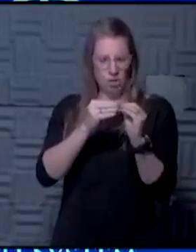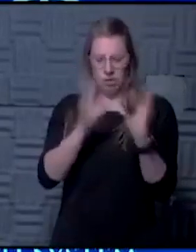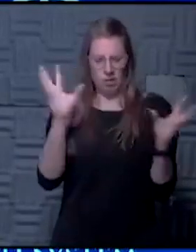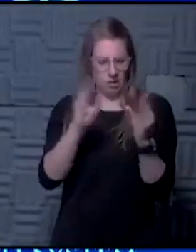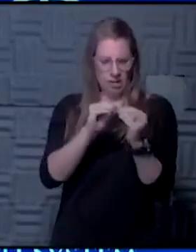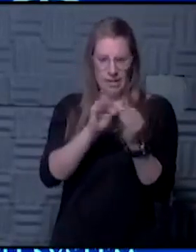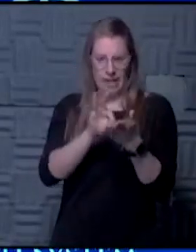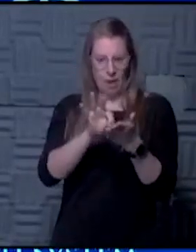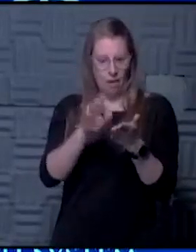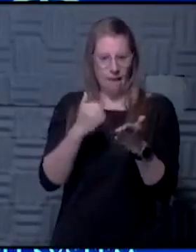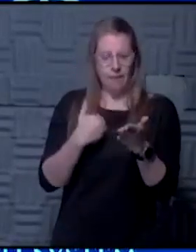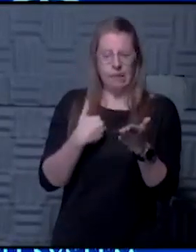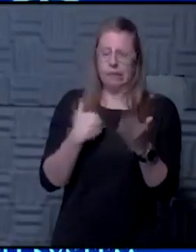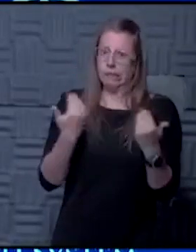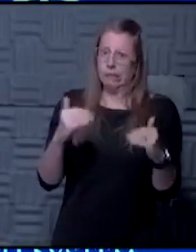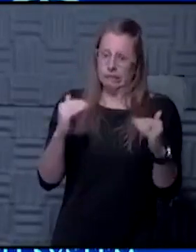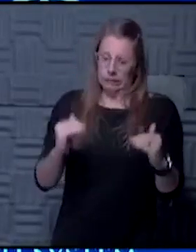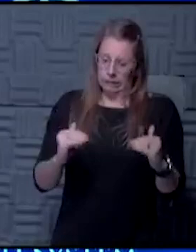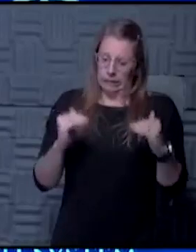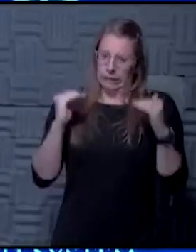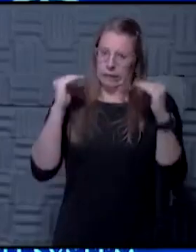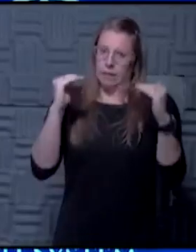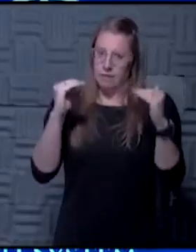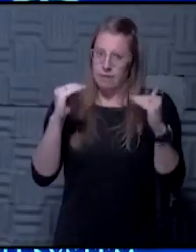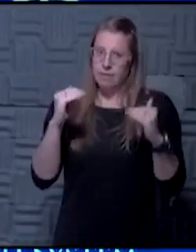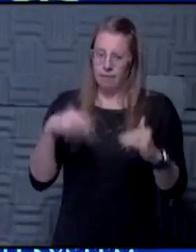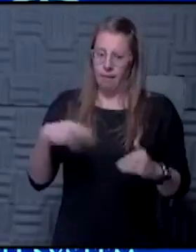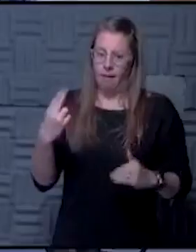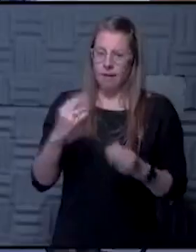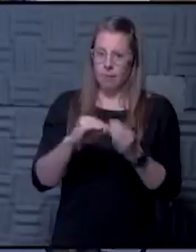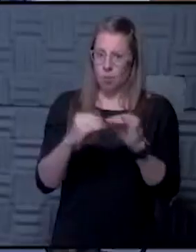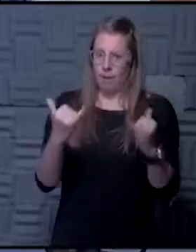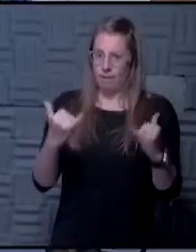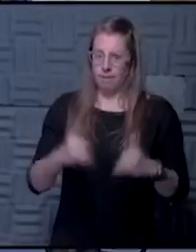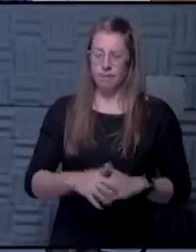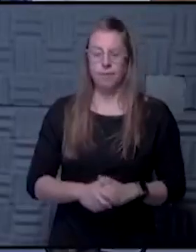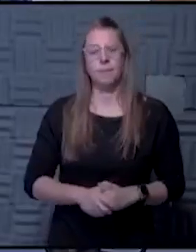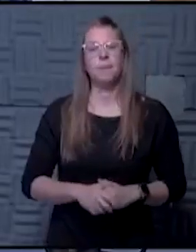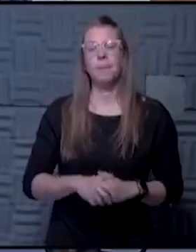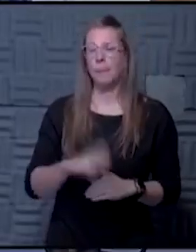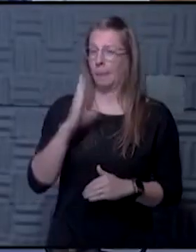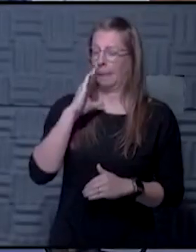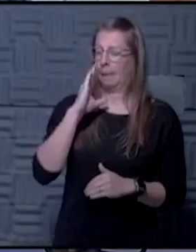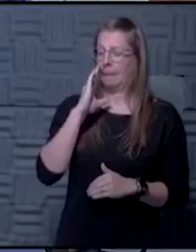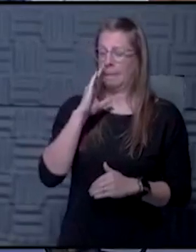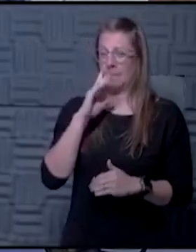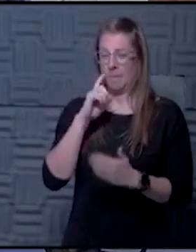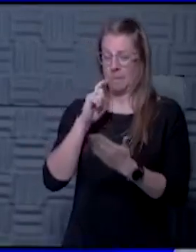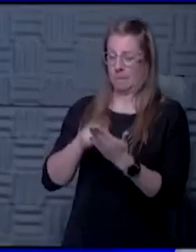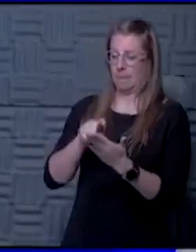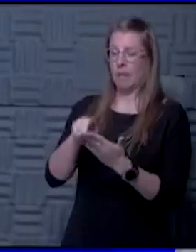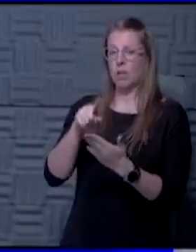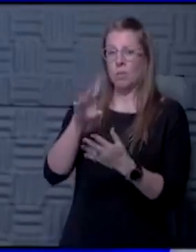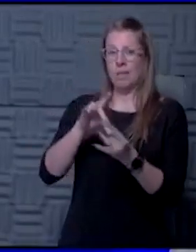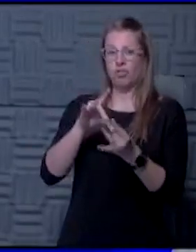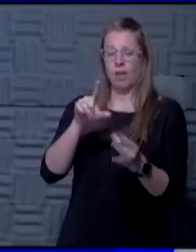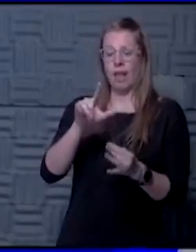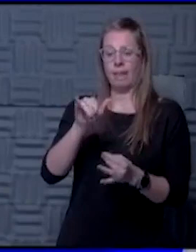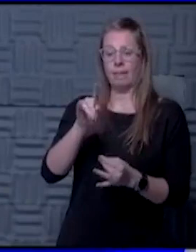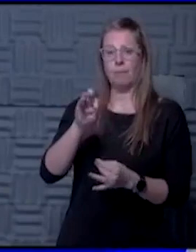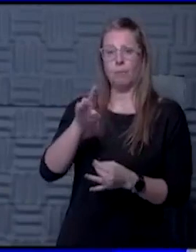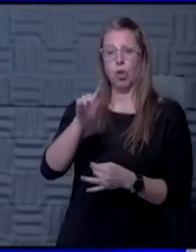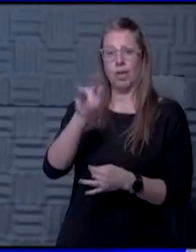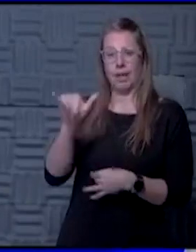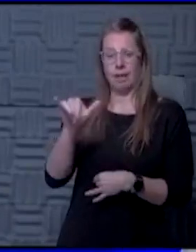and it's high, right? Yeah. It's really high right now. And I think, that was telling, again, because you mentioned Liberty, we've had